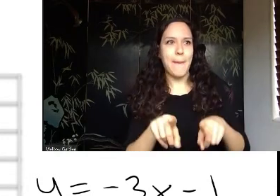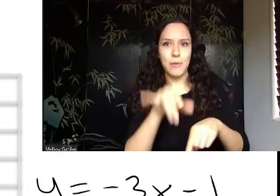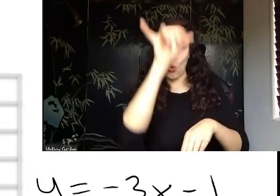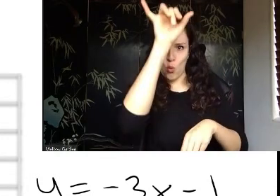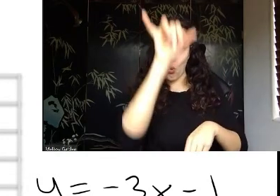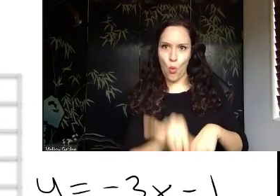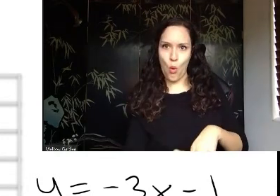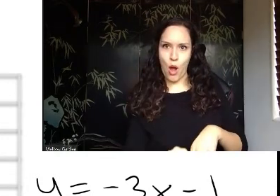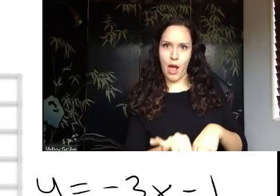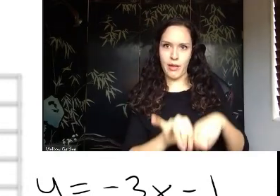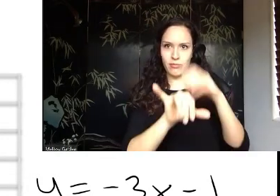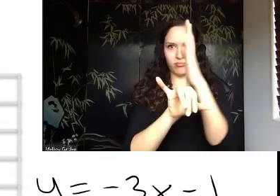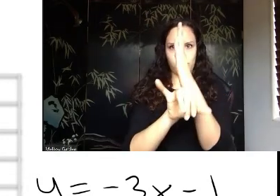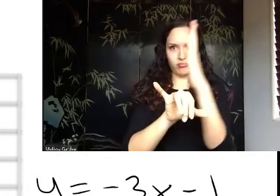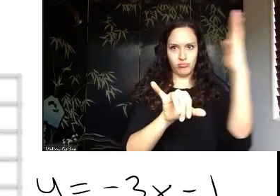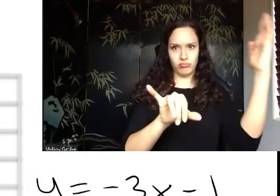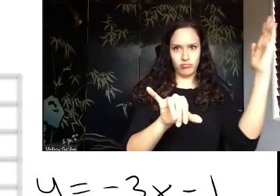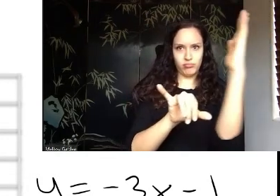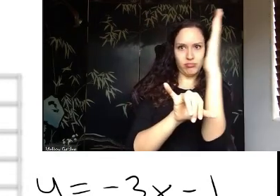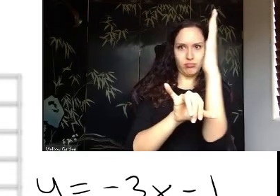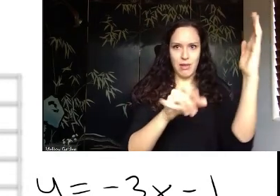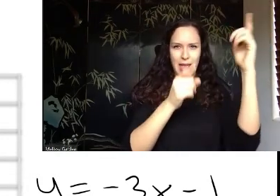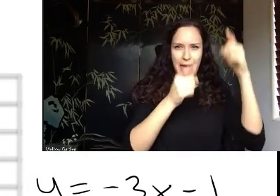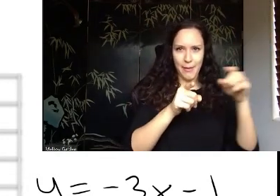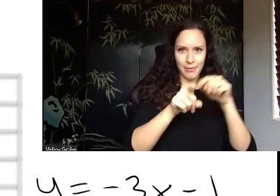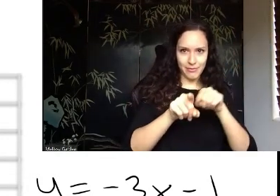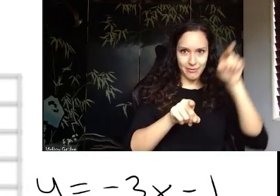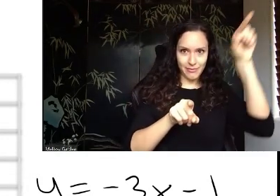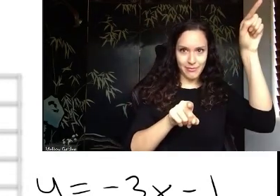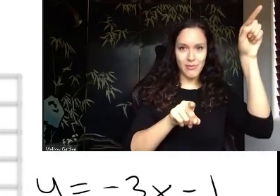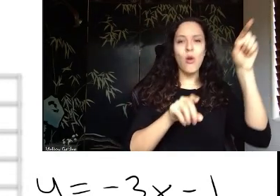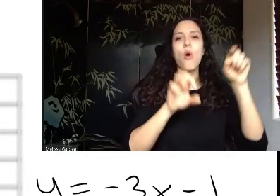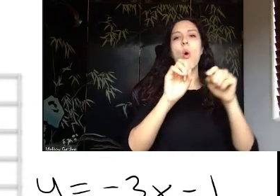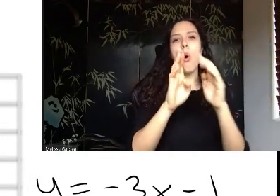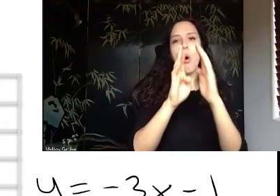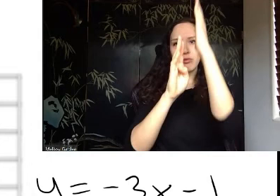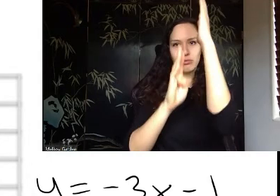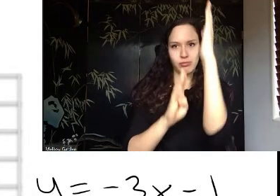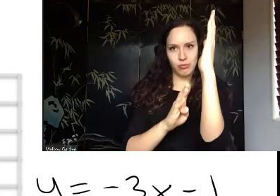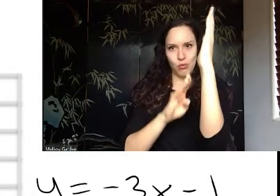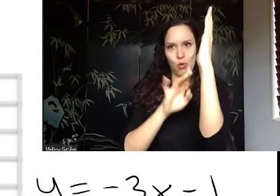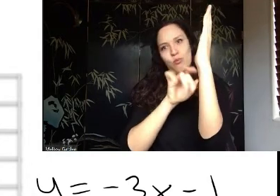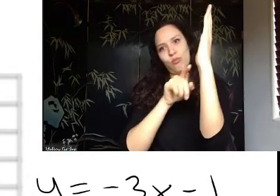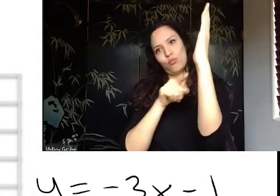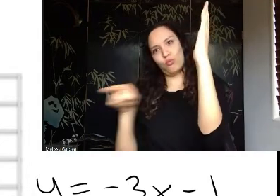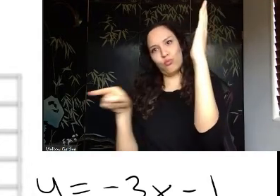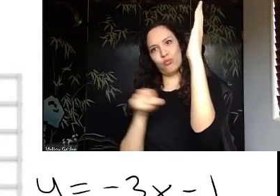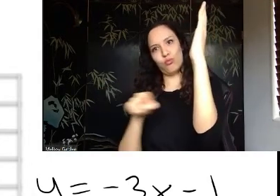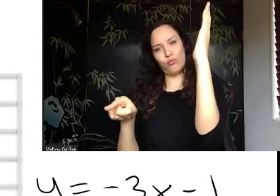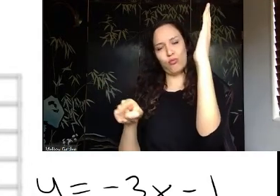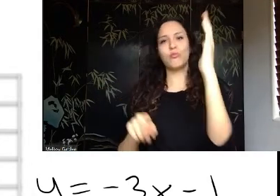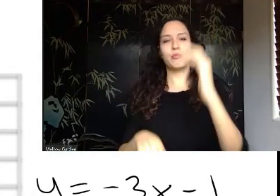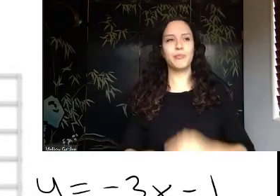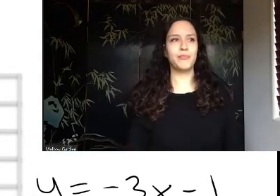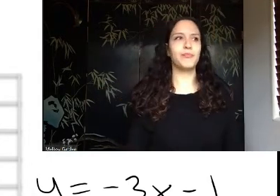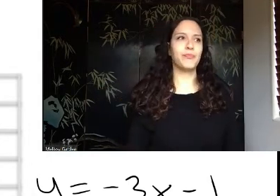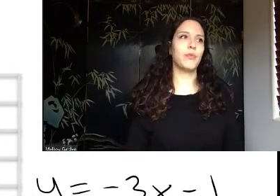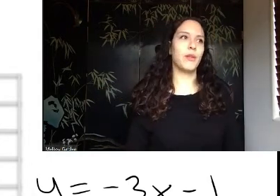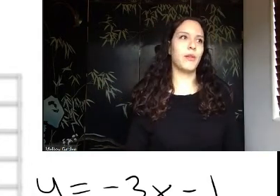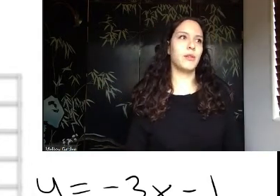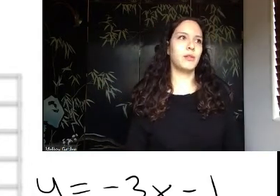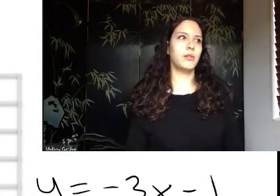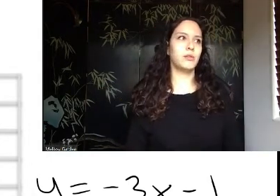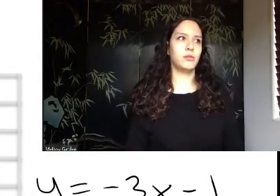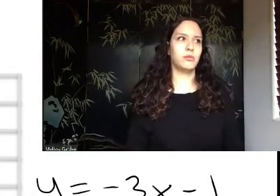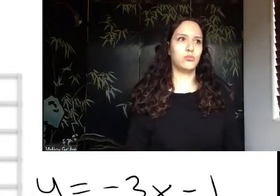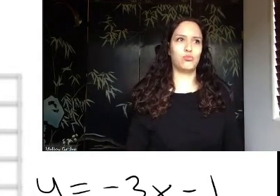left of it and to the right side of it. Okay, so that's why I'm giving you negative 1, 0, and 1. Really, you can